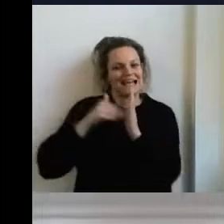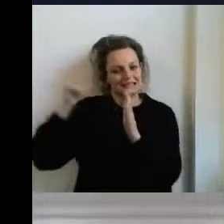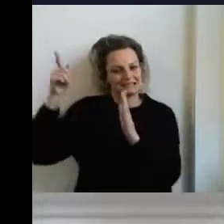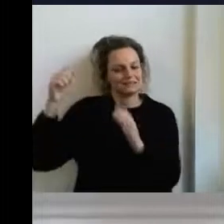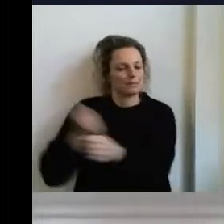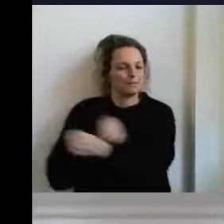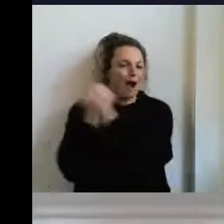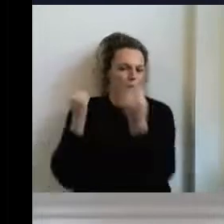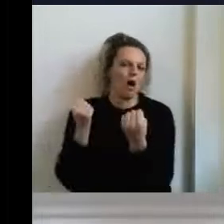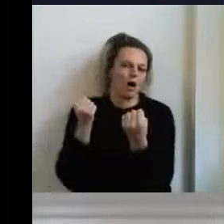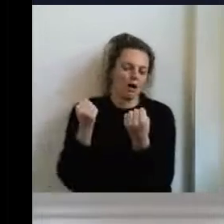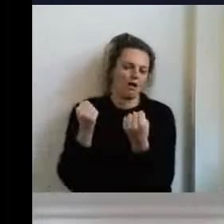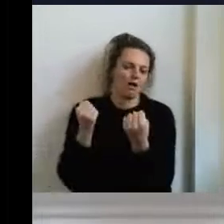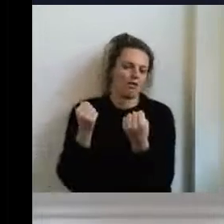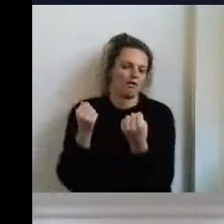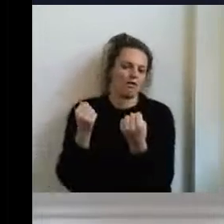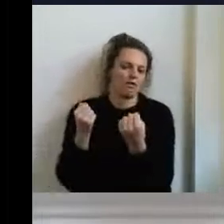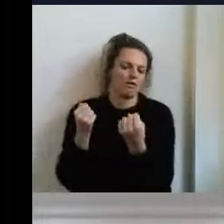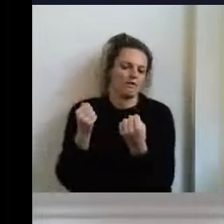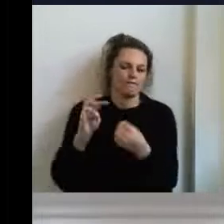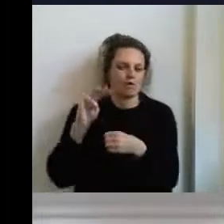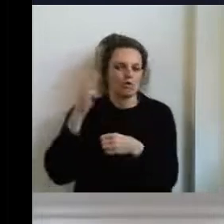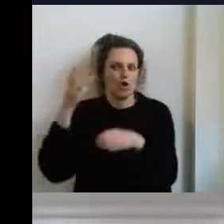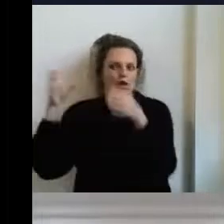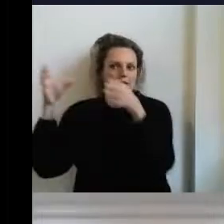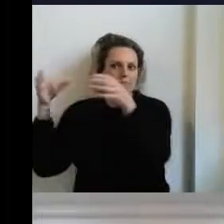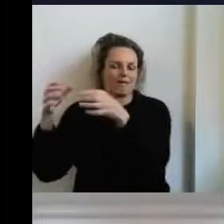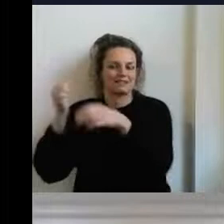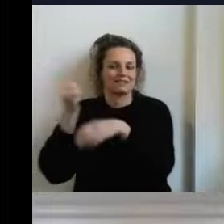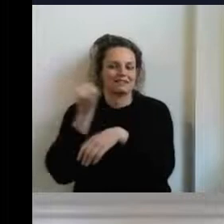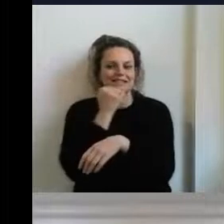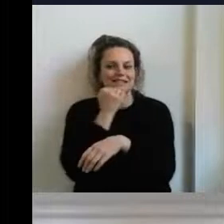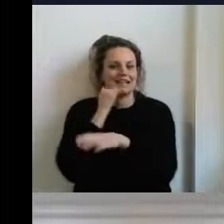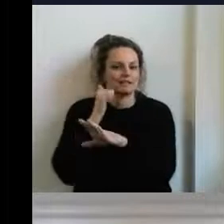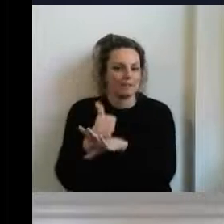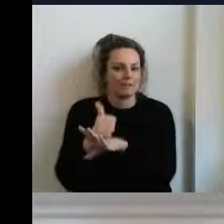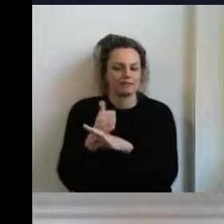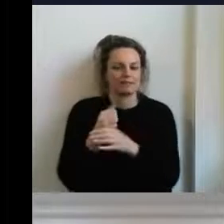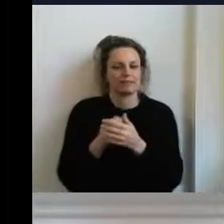probably familiarization for third-party databases, where I'm